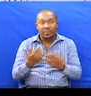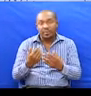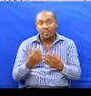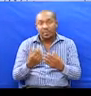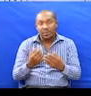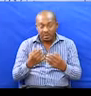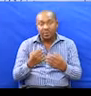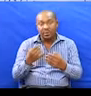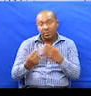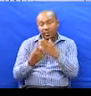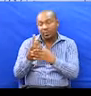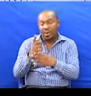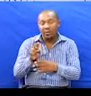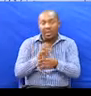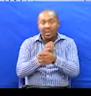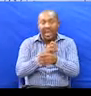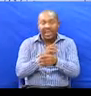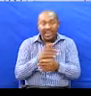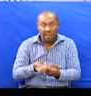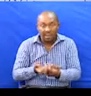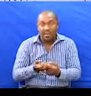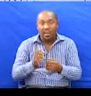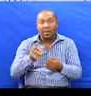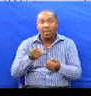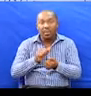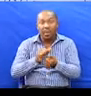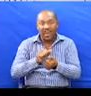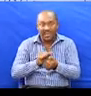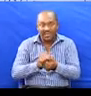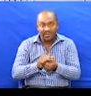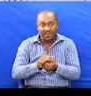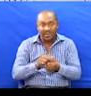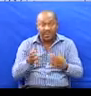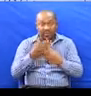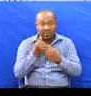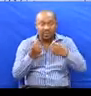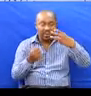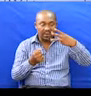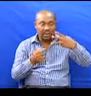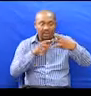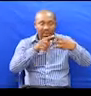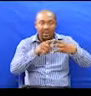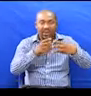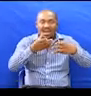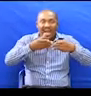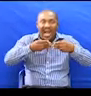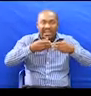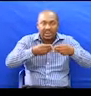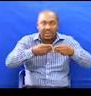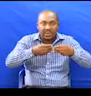the character or property of lipid. So we've got three properties. One, they are lighter than water.